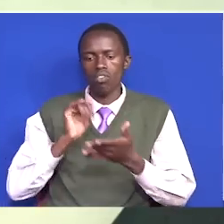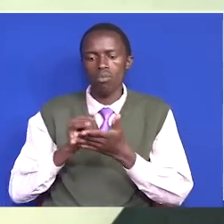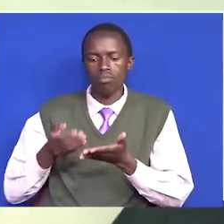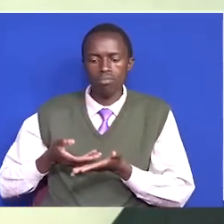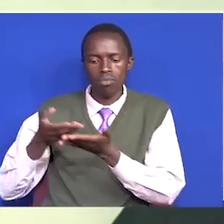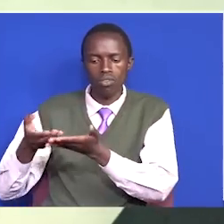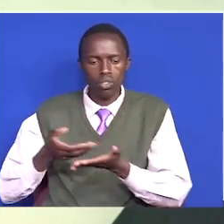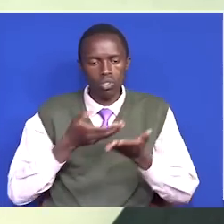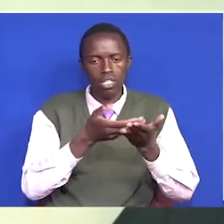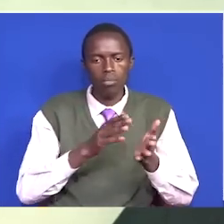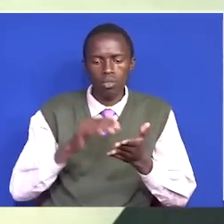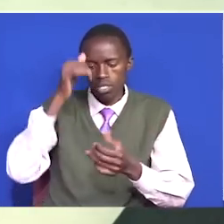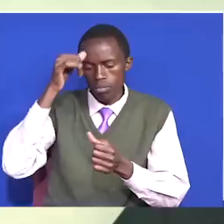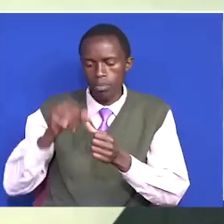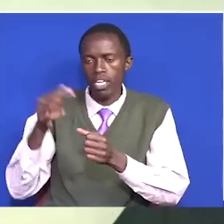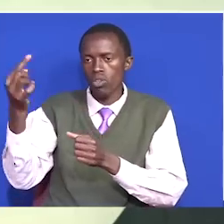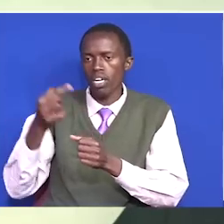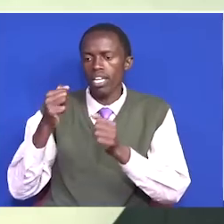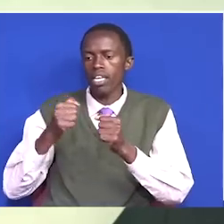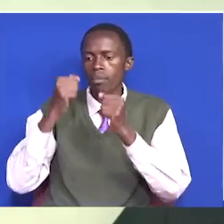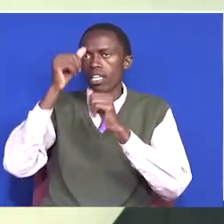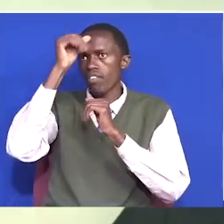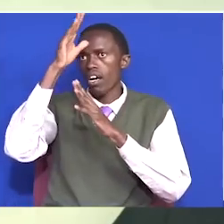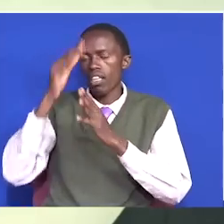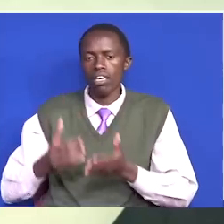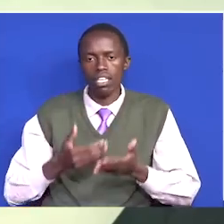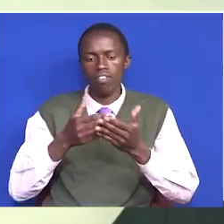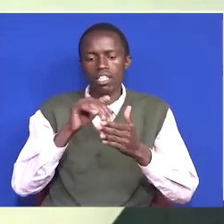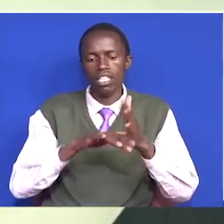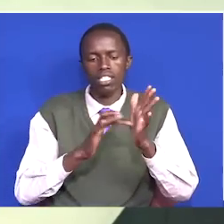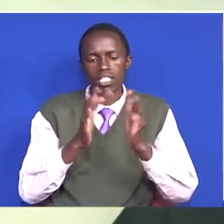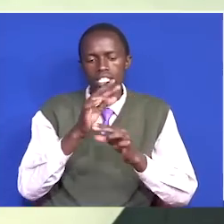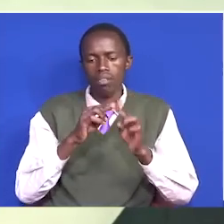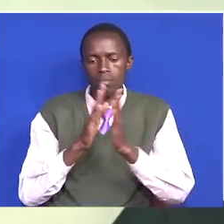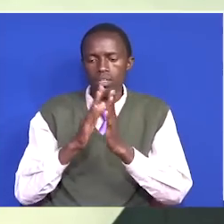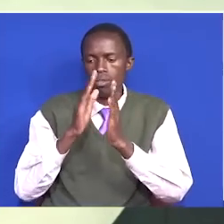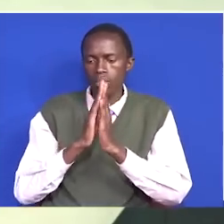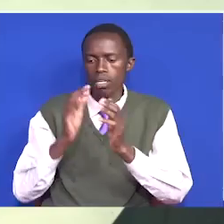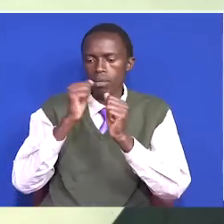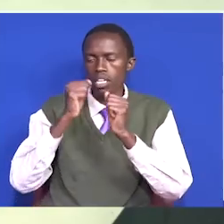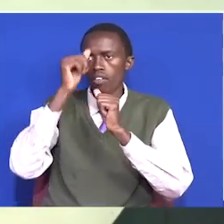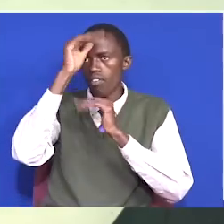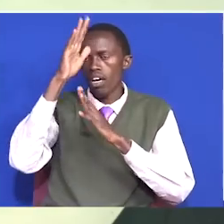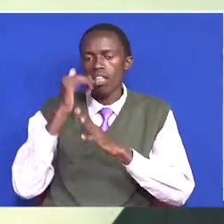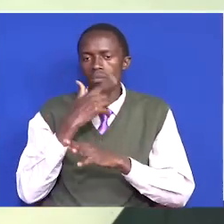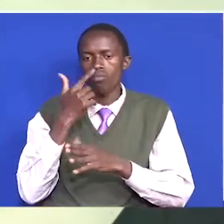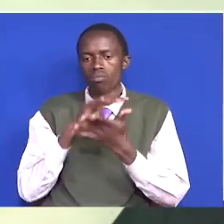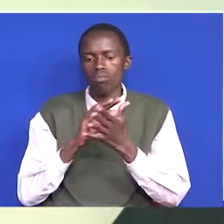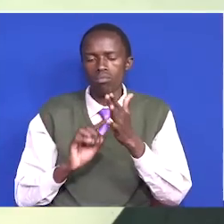provision, may you remember them and may you come and, mighty Father, give them in Jesus' name. We pray, mighty Father, even for them that will